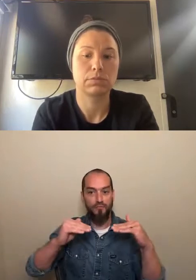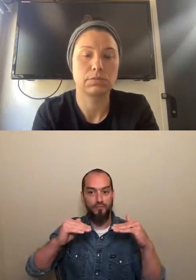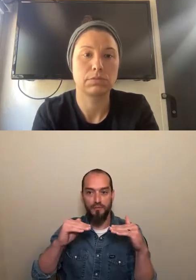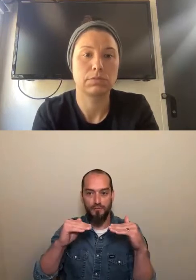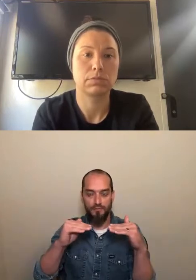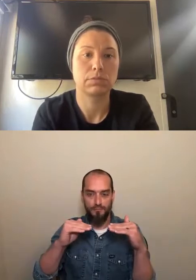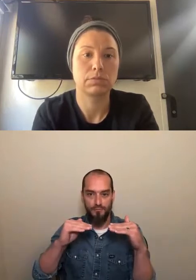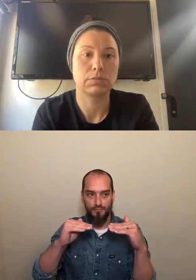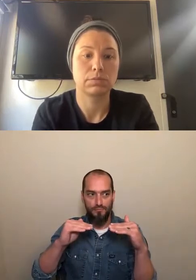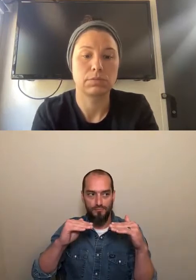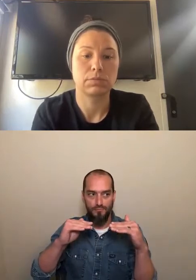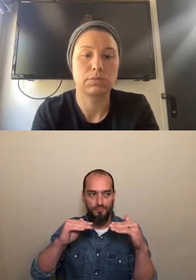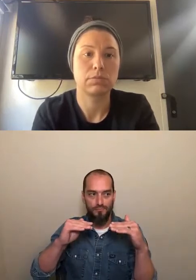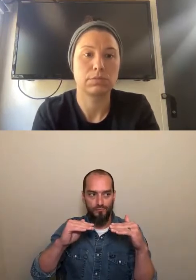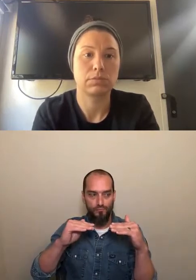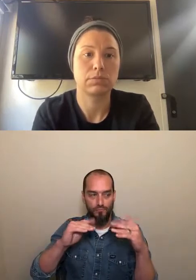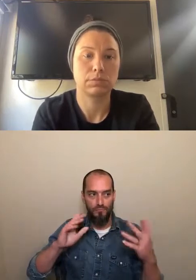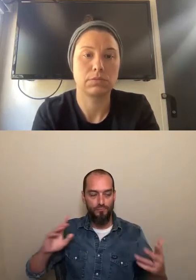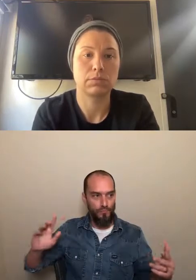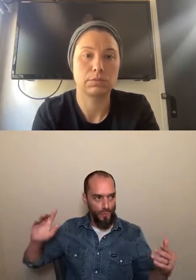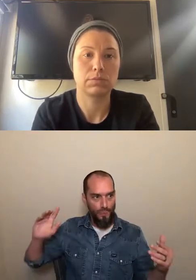outside environment.